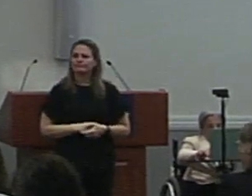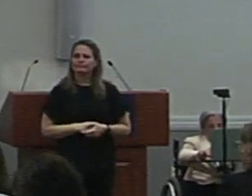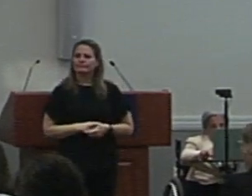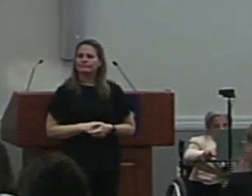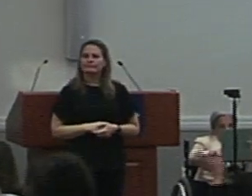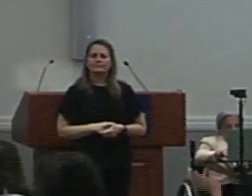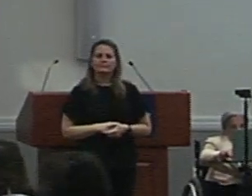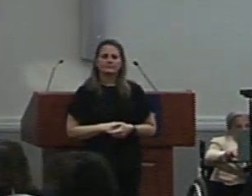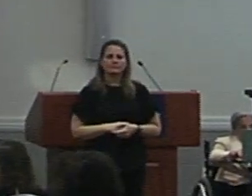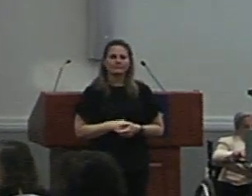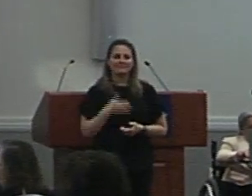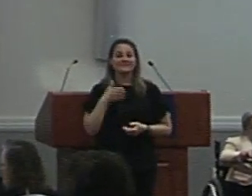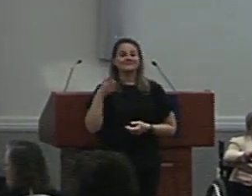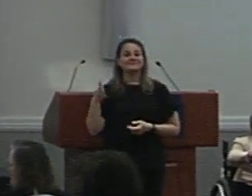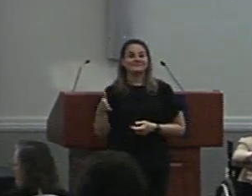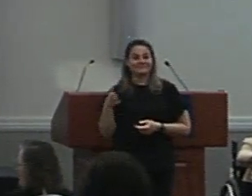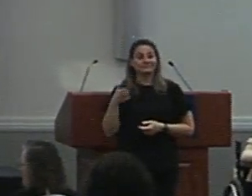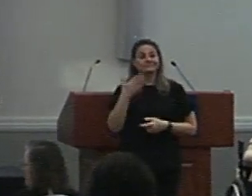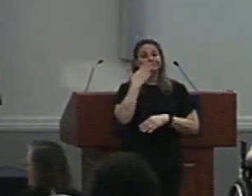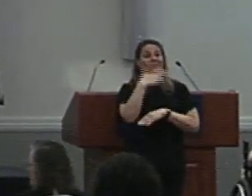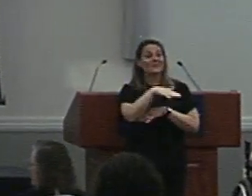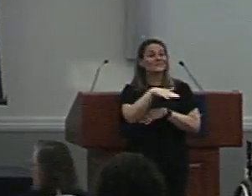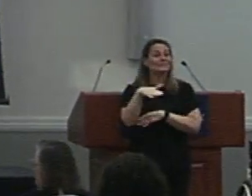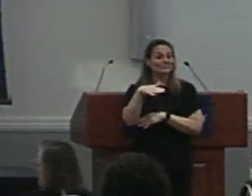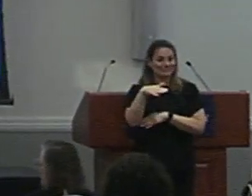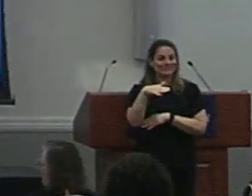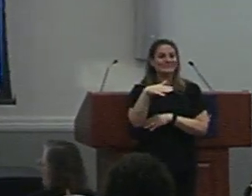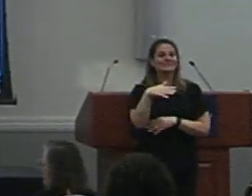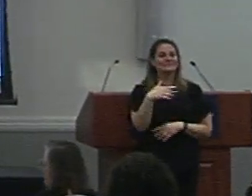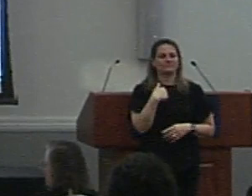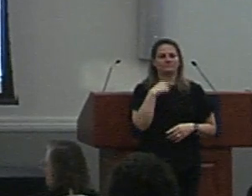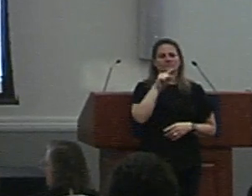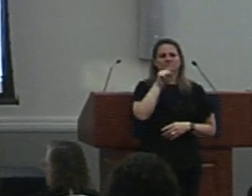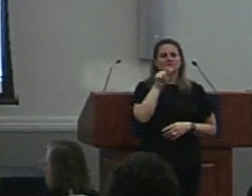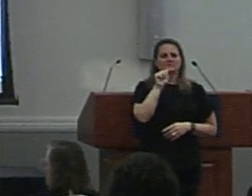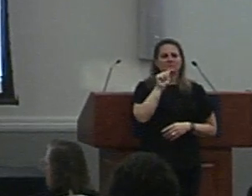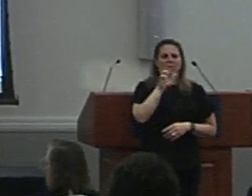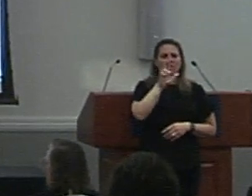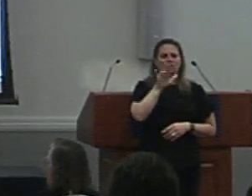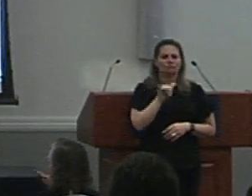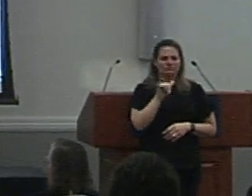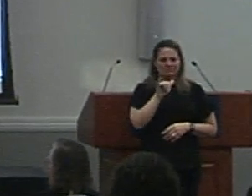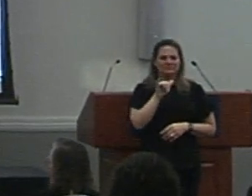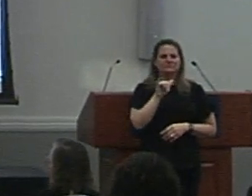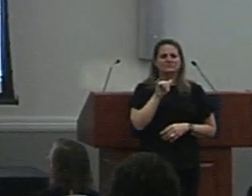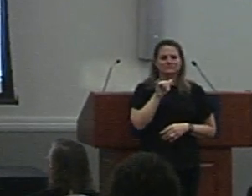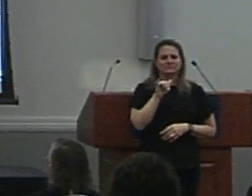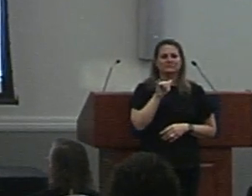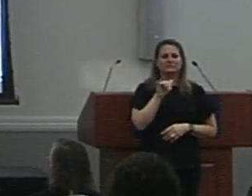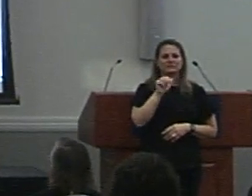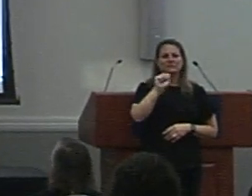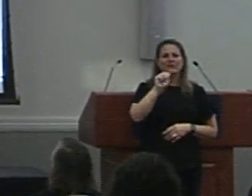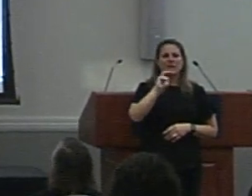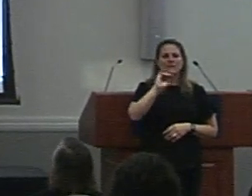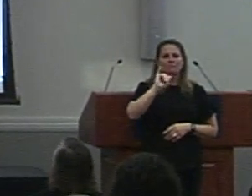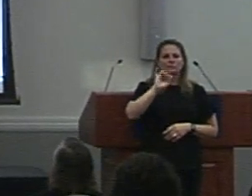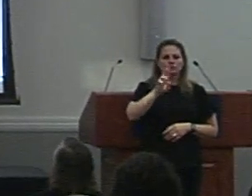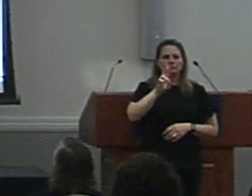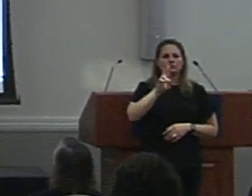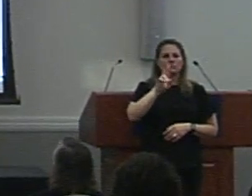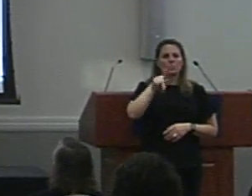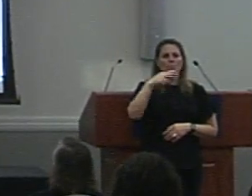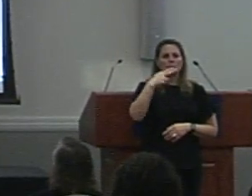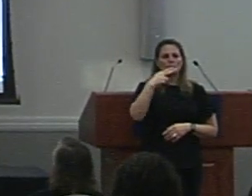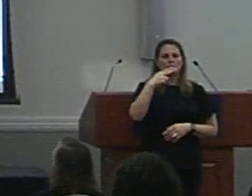Good afternoon. My name is Zaria Amir Hosseini, and I live in South Boston, South Southie.